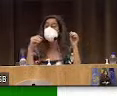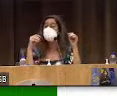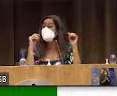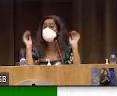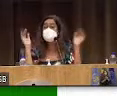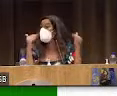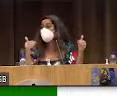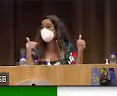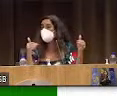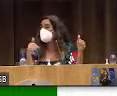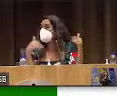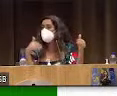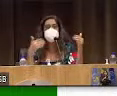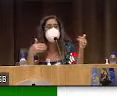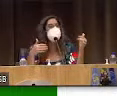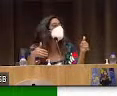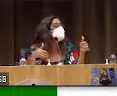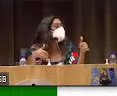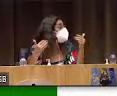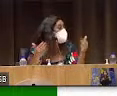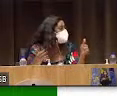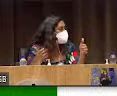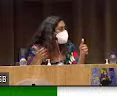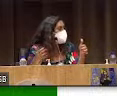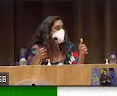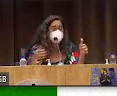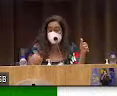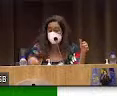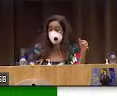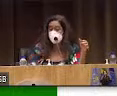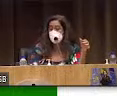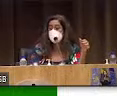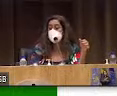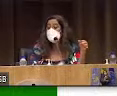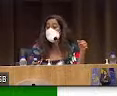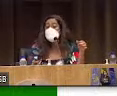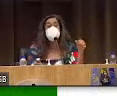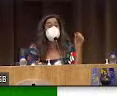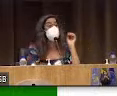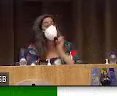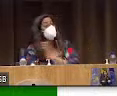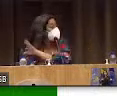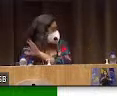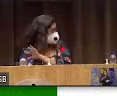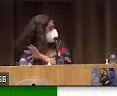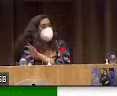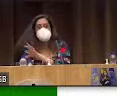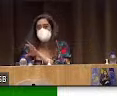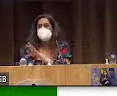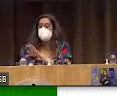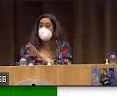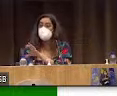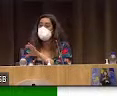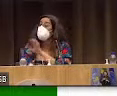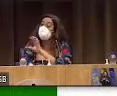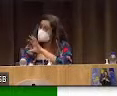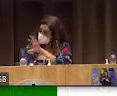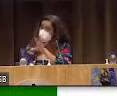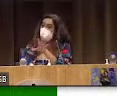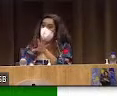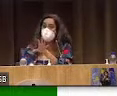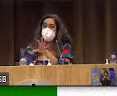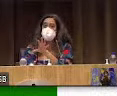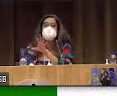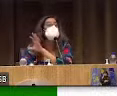that the new technologies are showing to be incorporated in primary healthcare because some